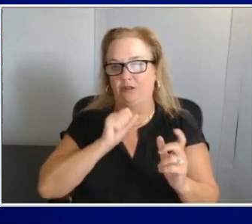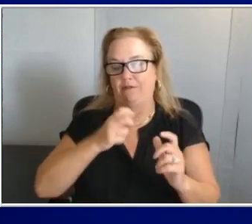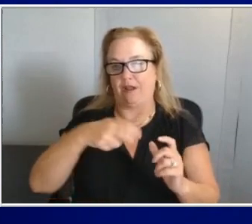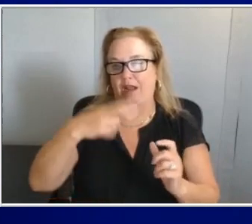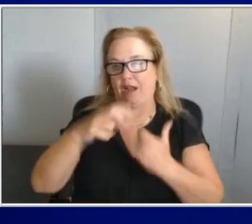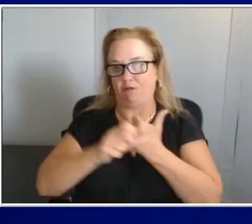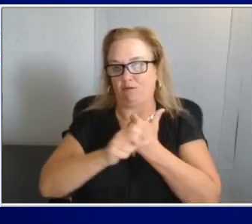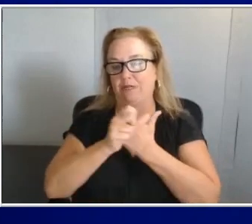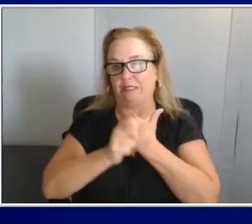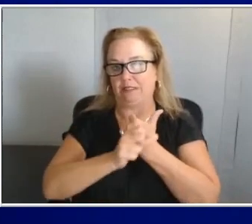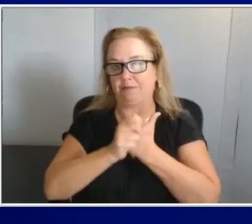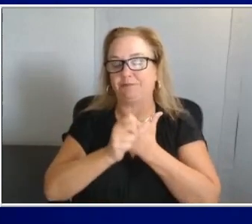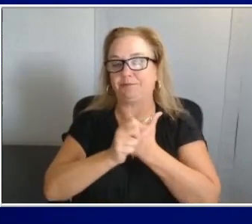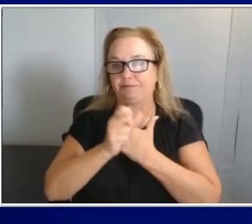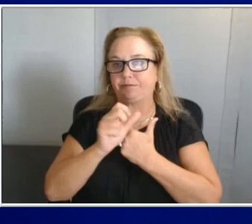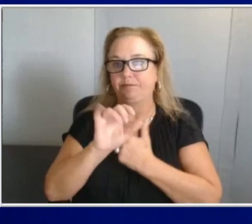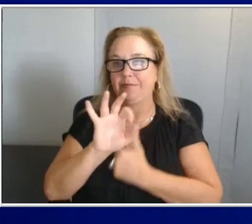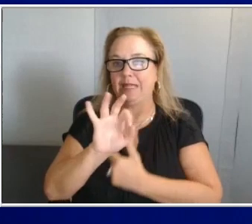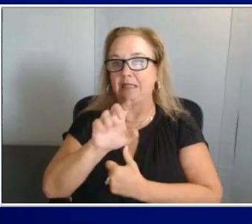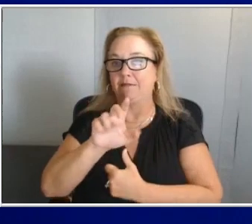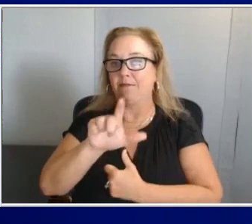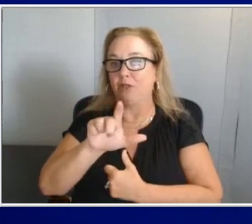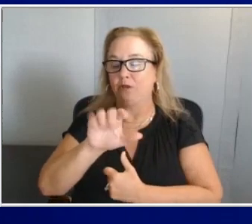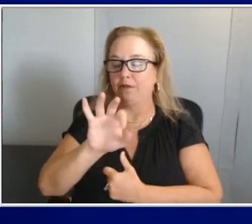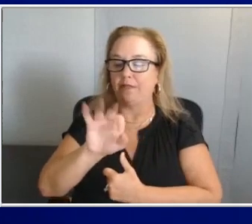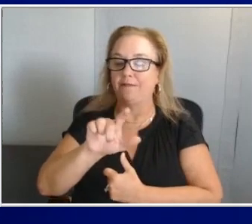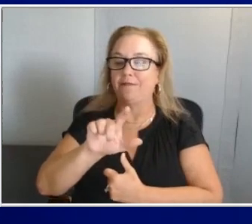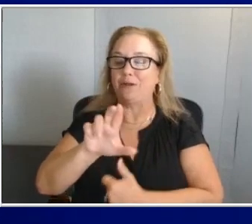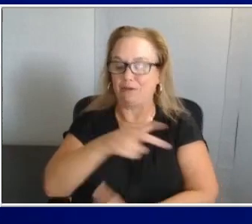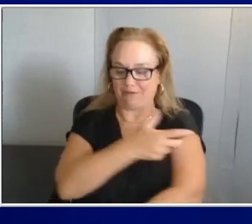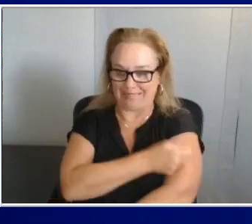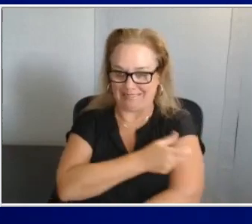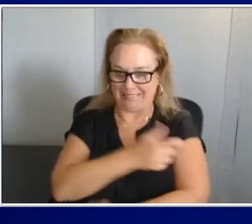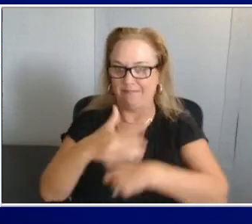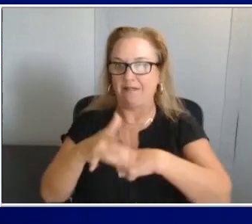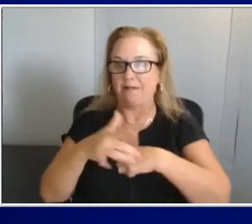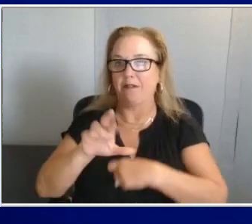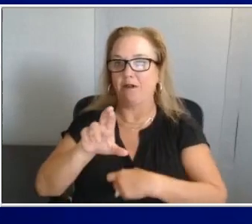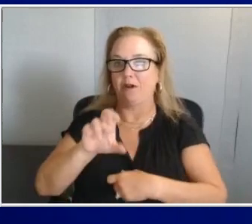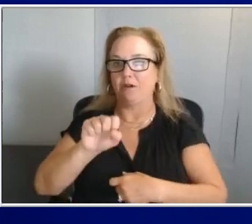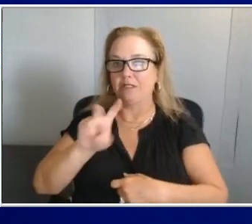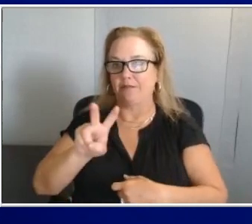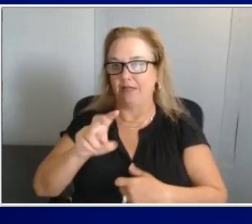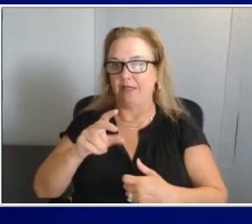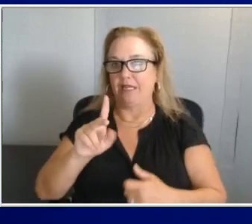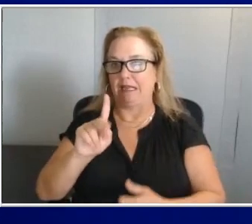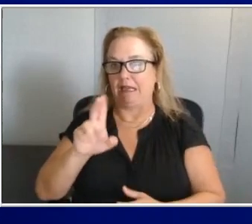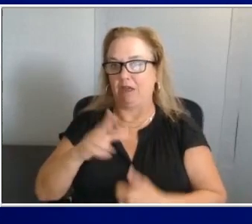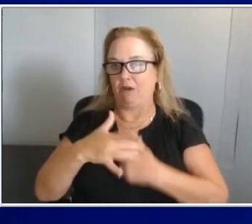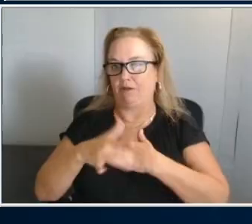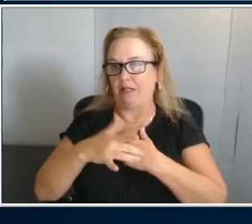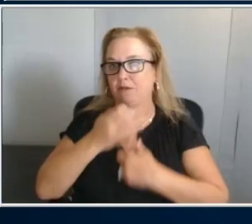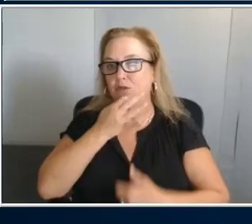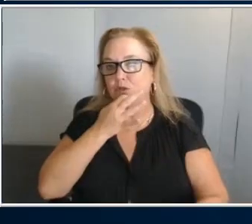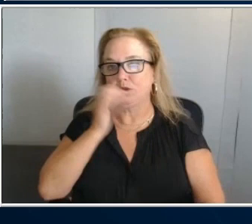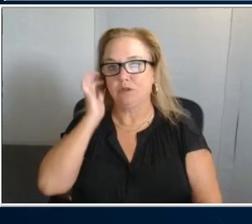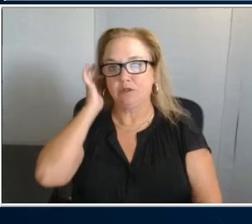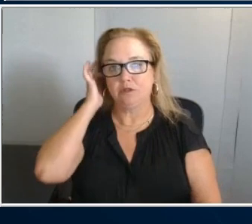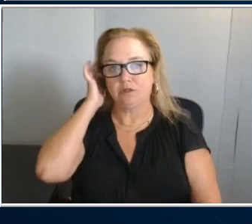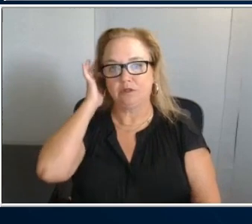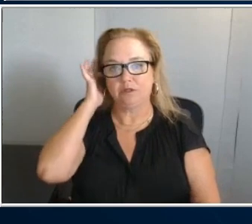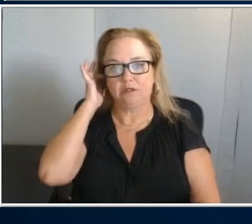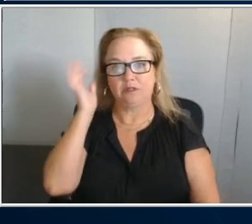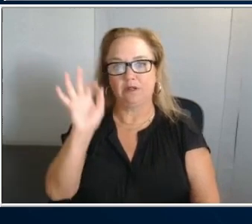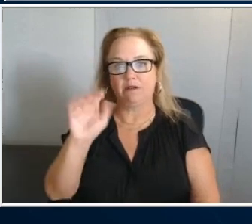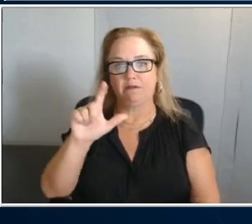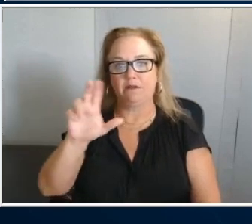also have the influenza vaccine, which is available now, and RSV we will have here at the health system soon as well. Just got my flu shot 2